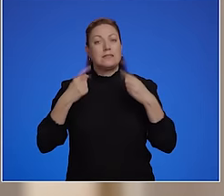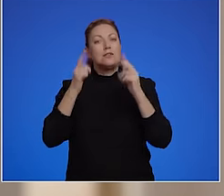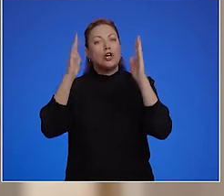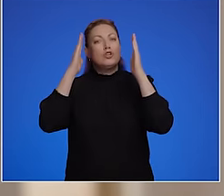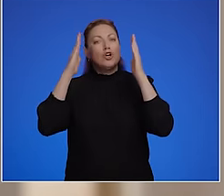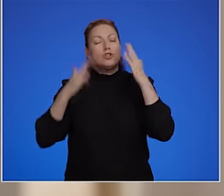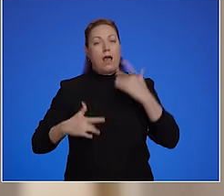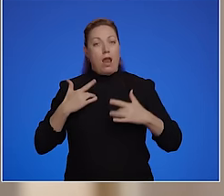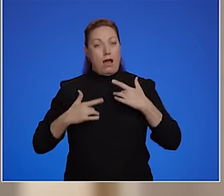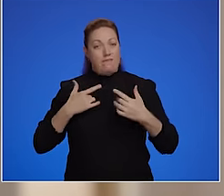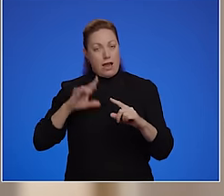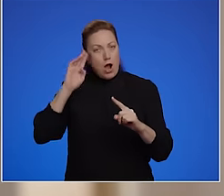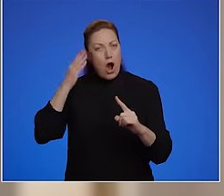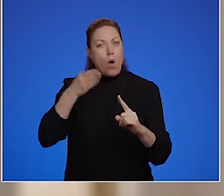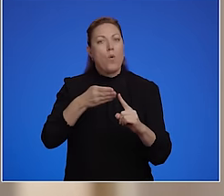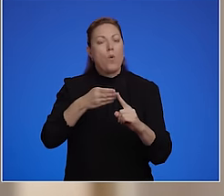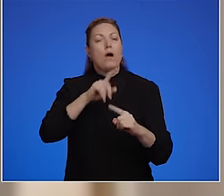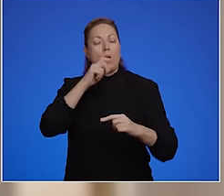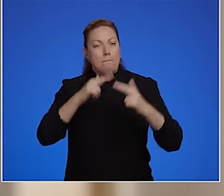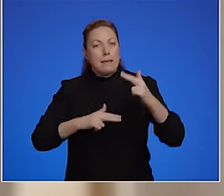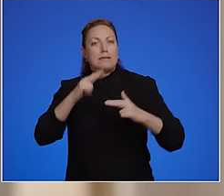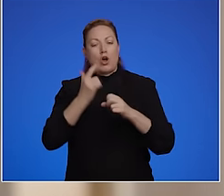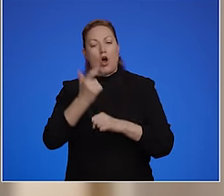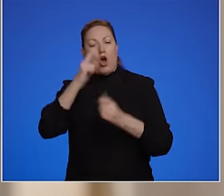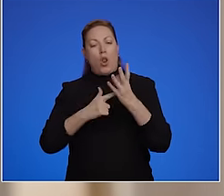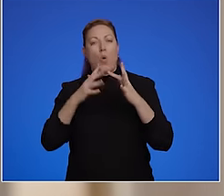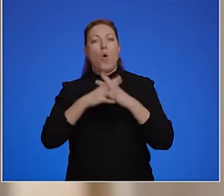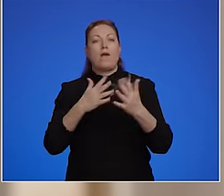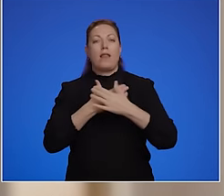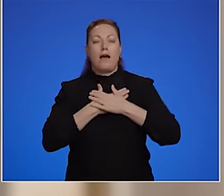and mission will be built on God's law of love.